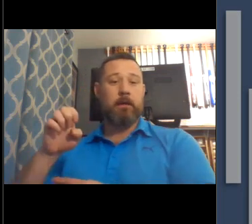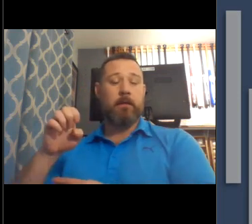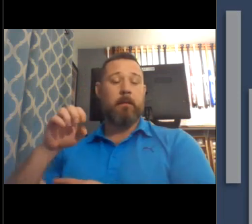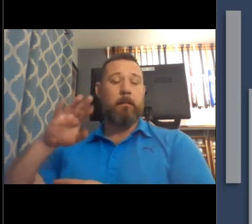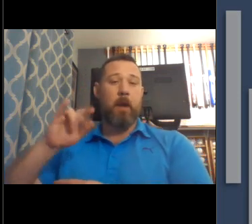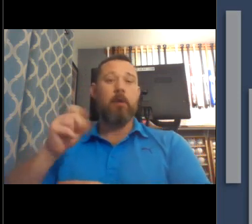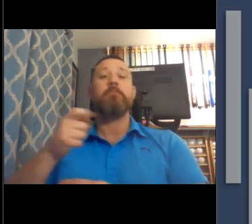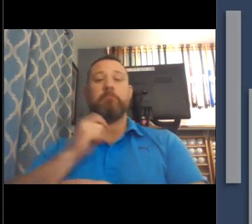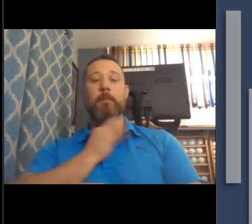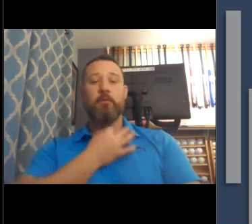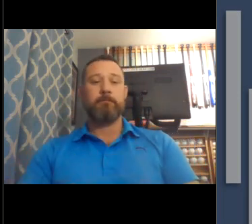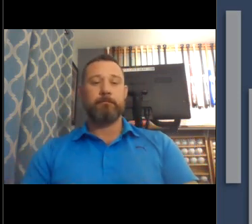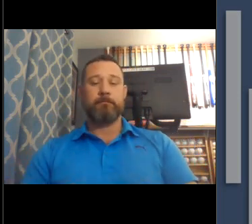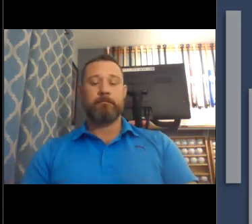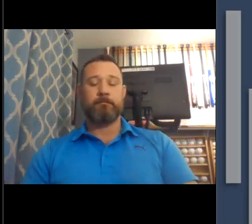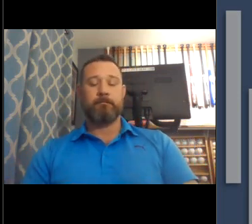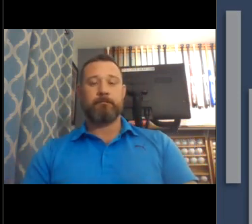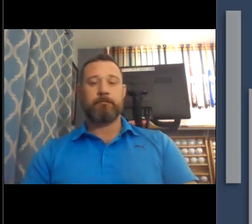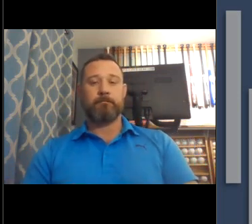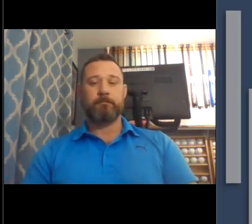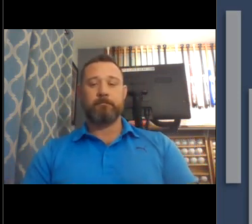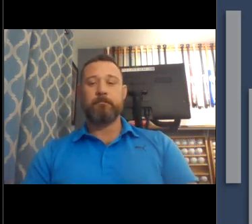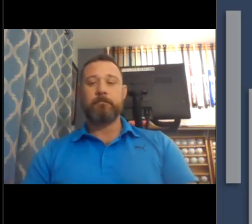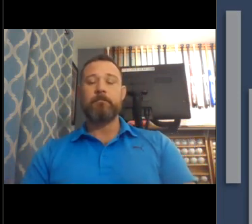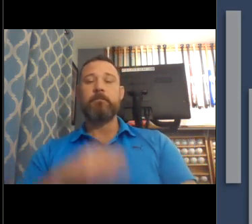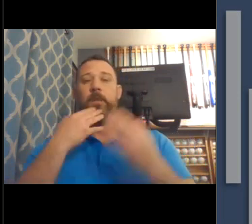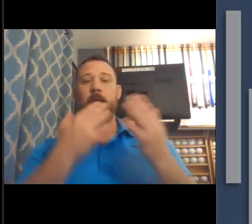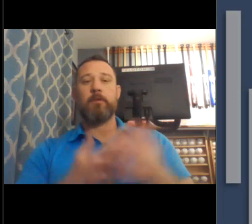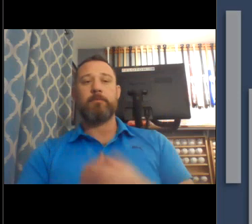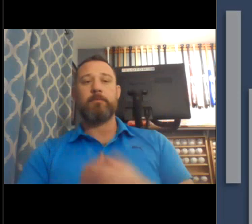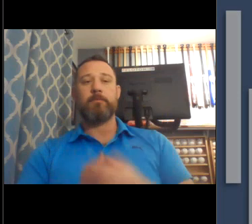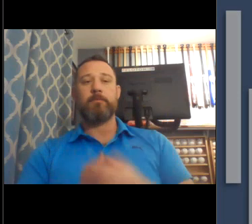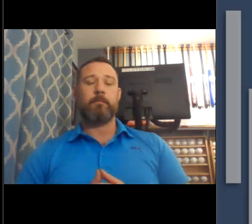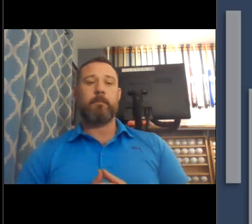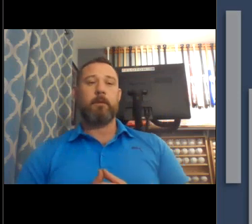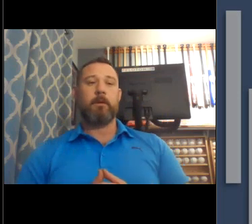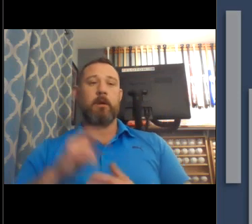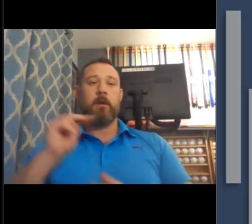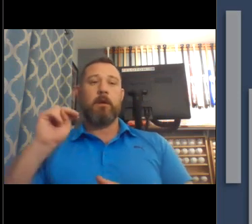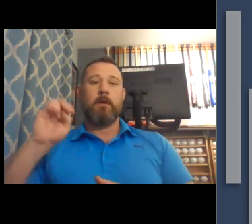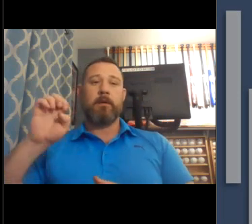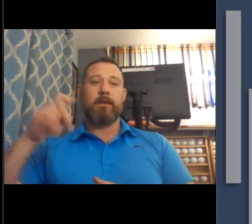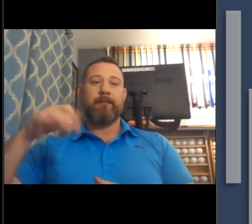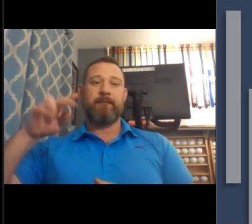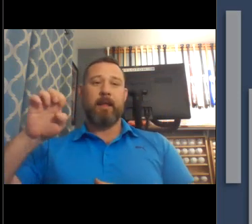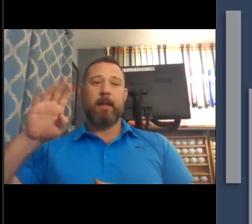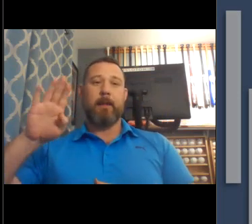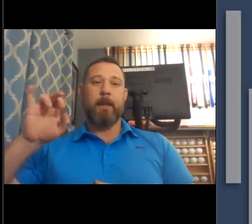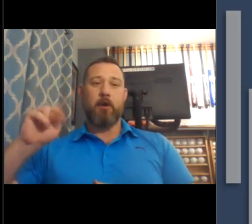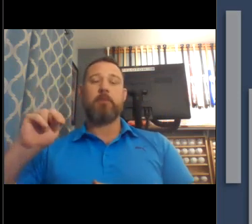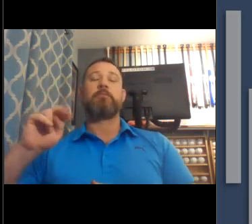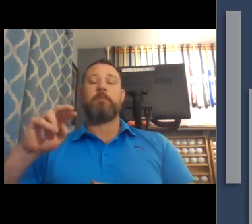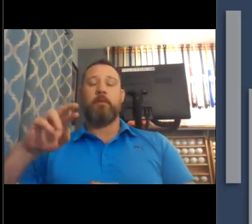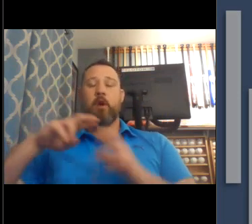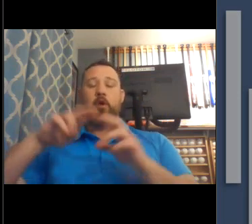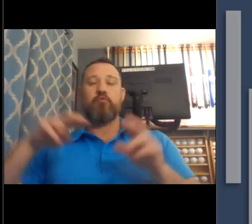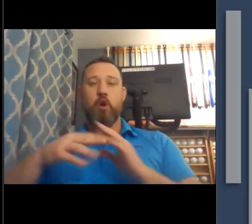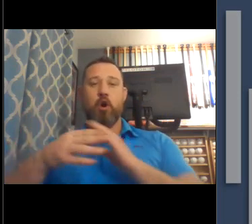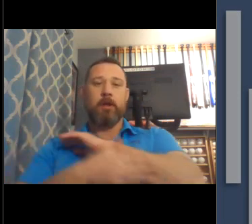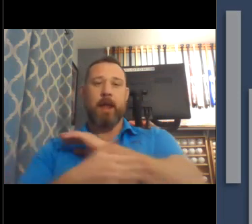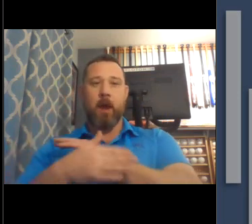and make a comment. All right, thank you. I'm Nafili Barrett, Chair of the Rural Counties Task Force and